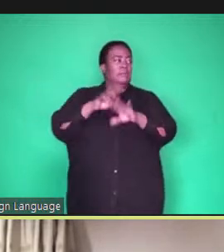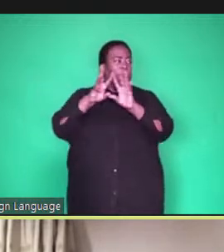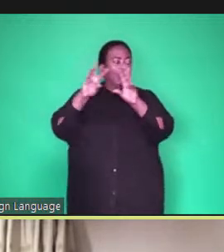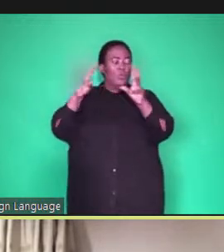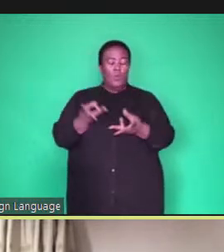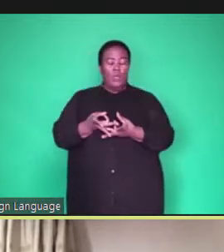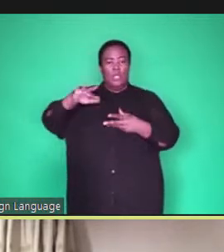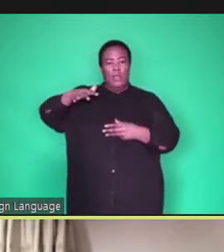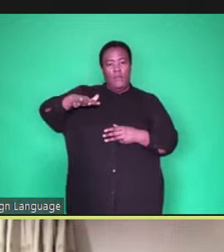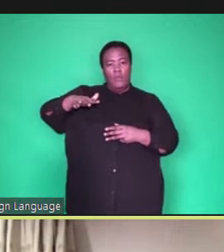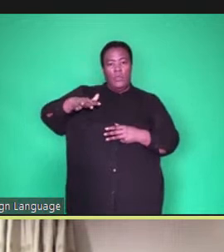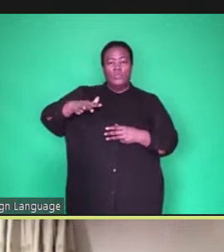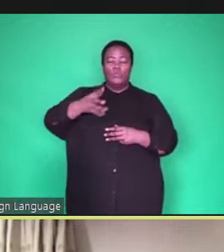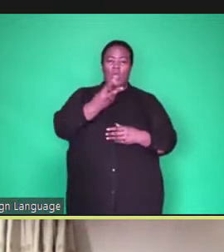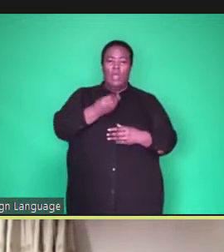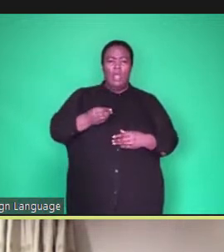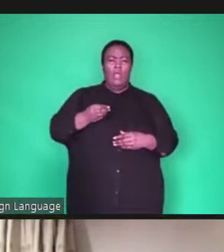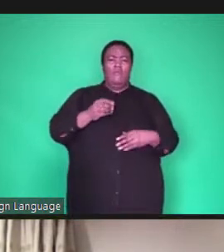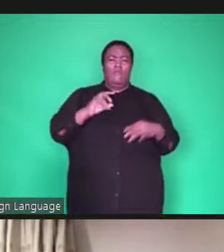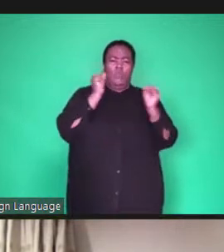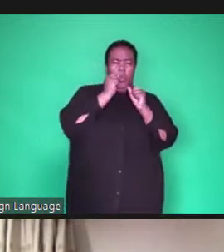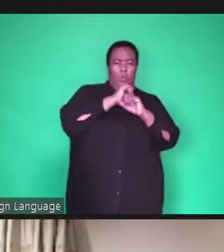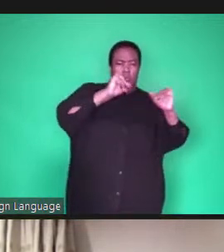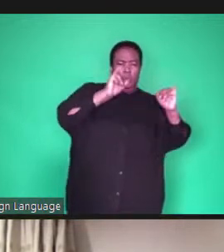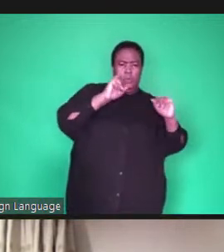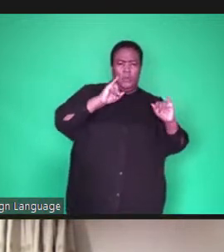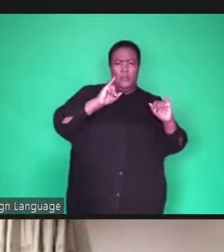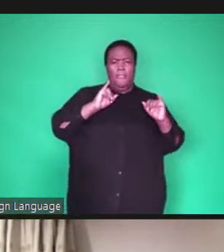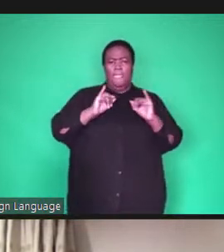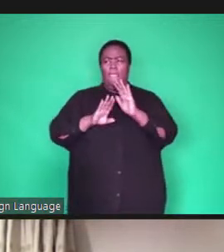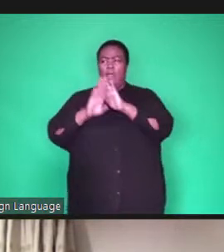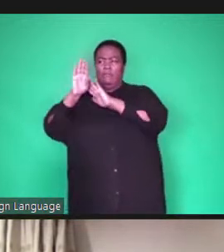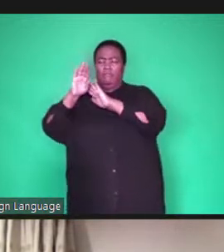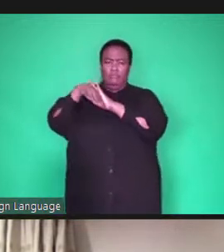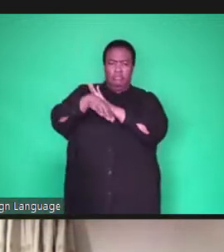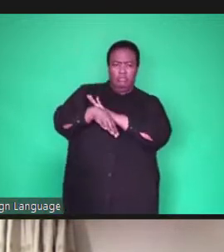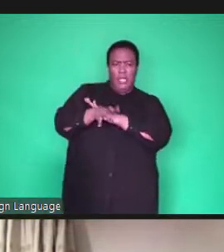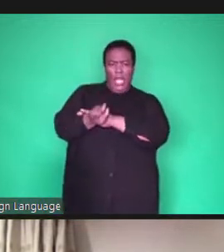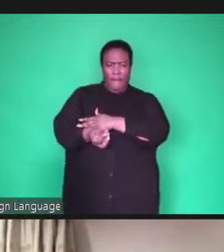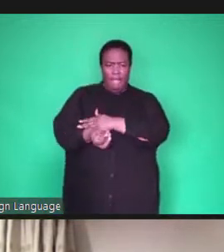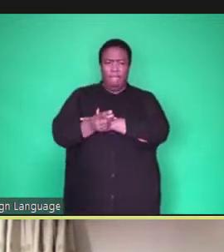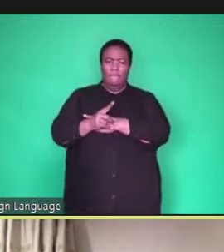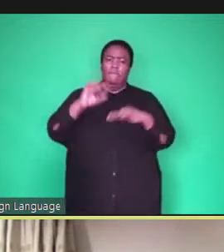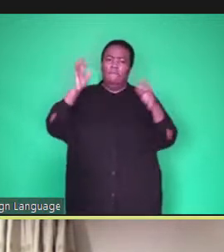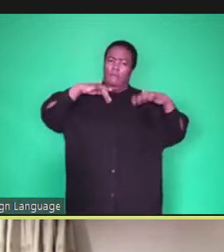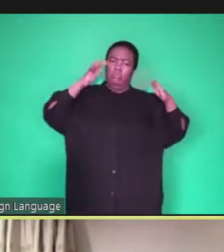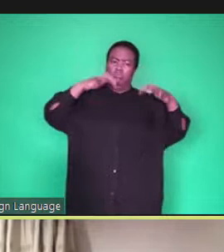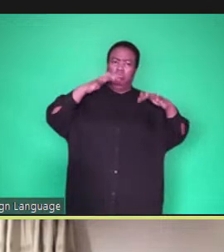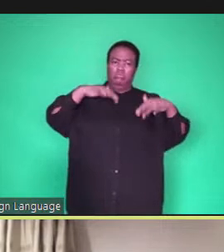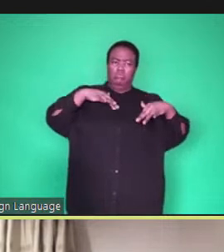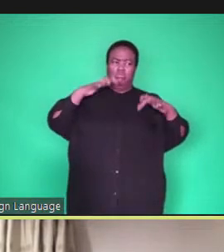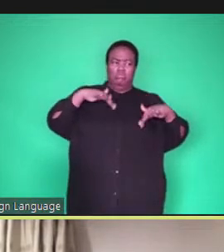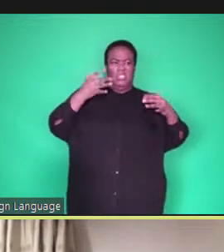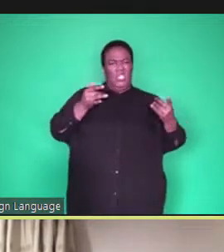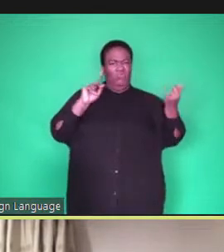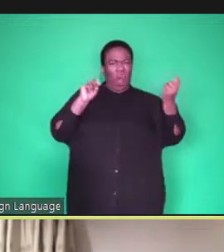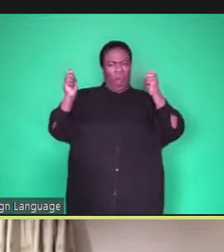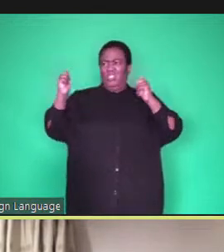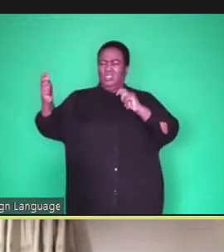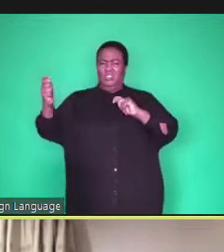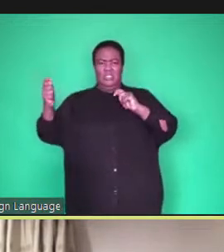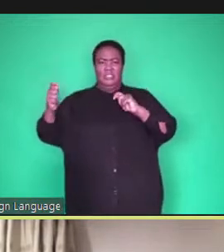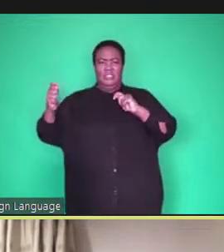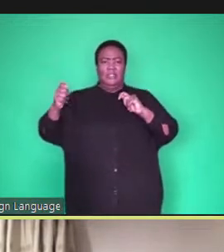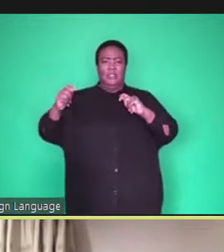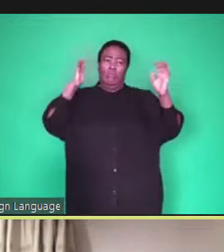extremes have increased and decreased respectively. Rainfall seasonality has changed and the intensity of